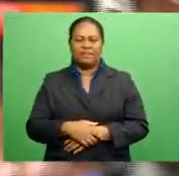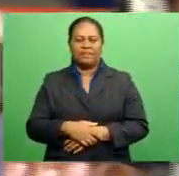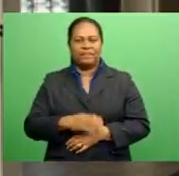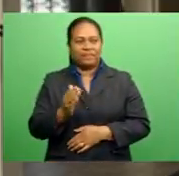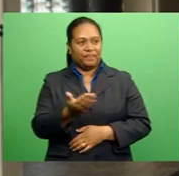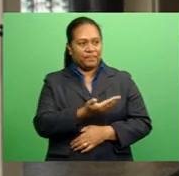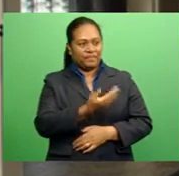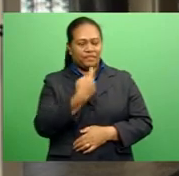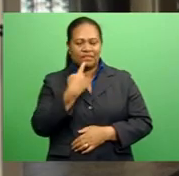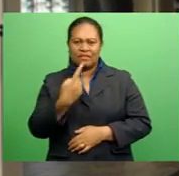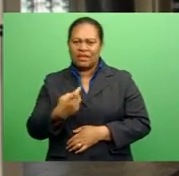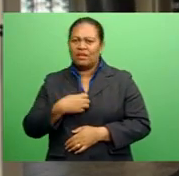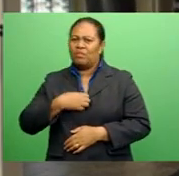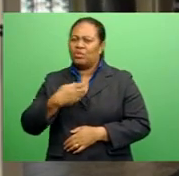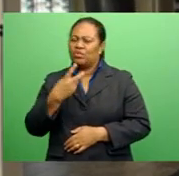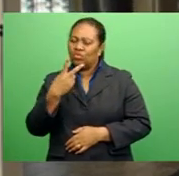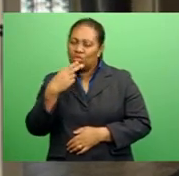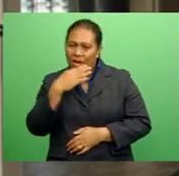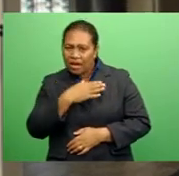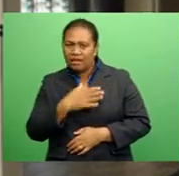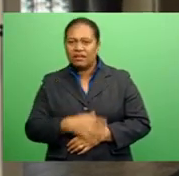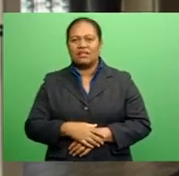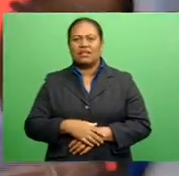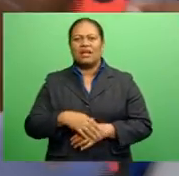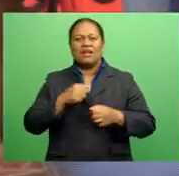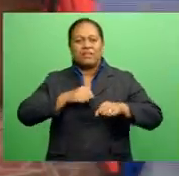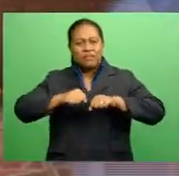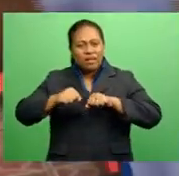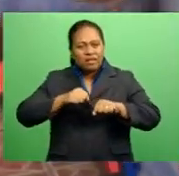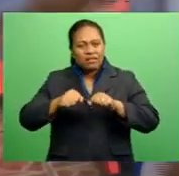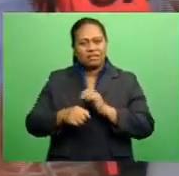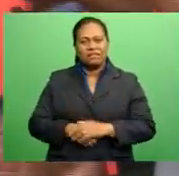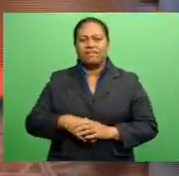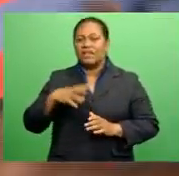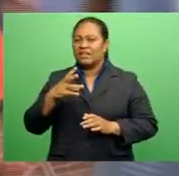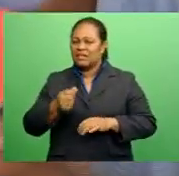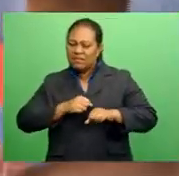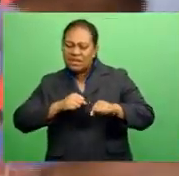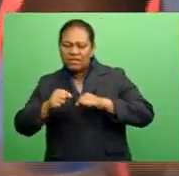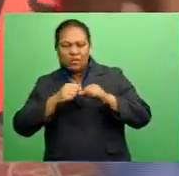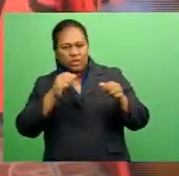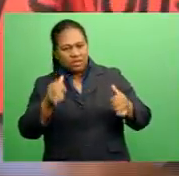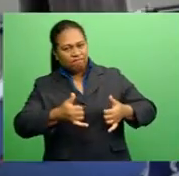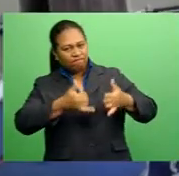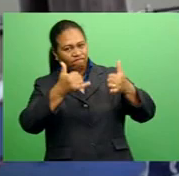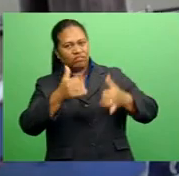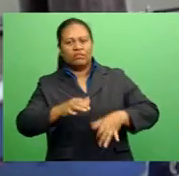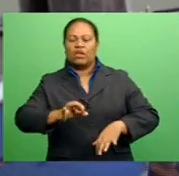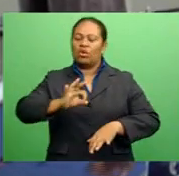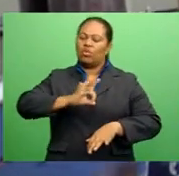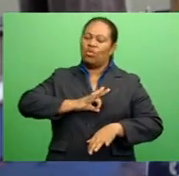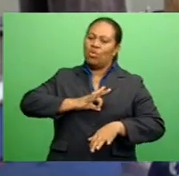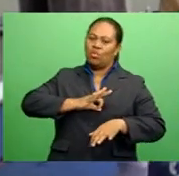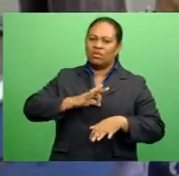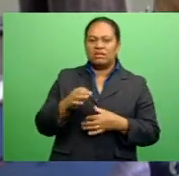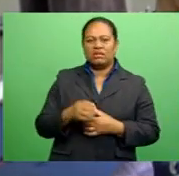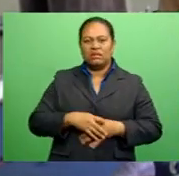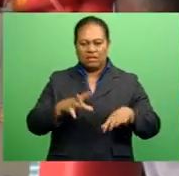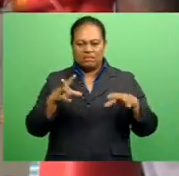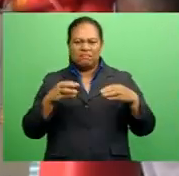more than 100 and 200 fights. Like I fought with champions and gold medalists, Olympic gold medalists